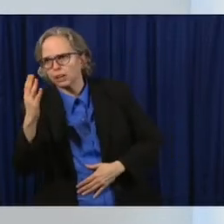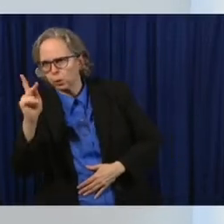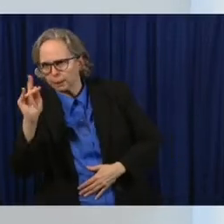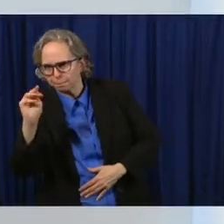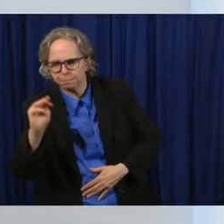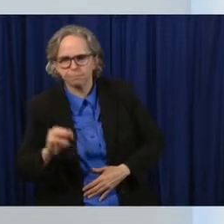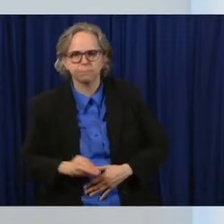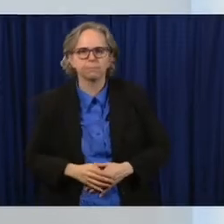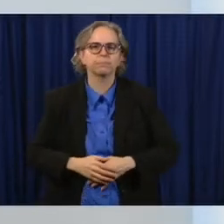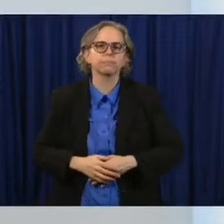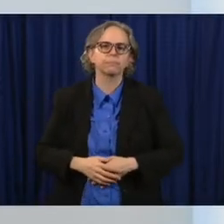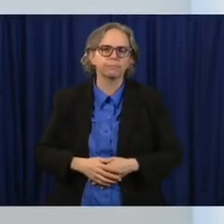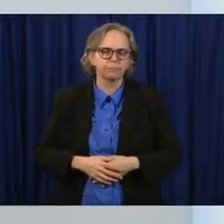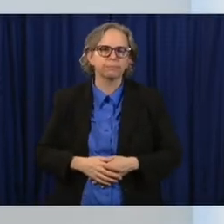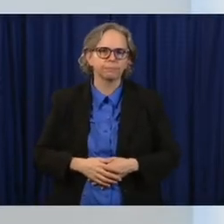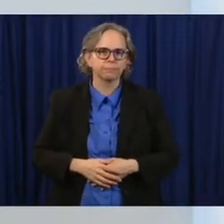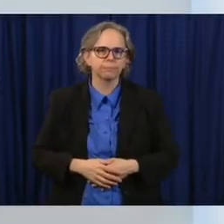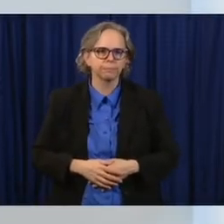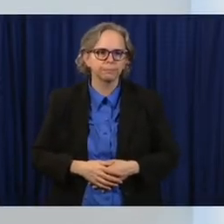On the end of that number?